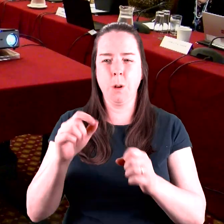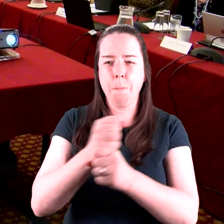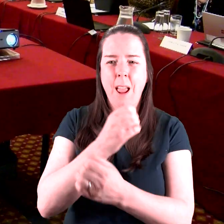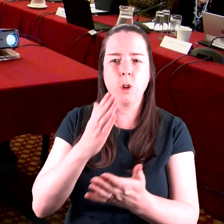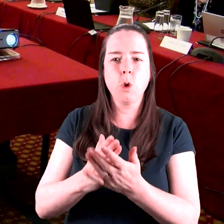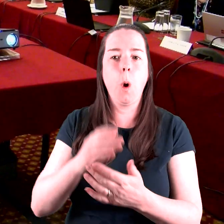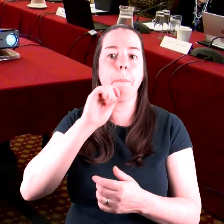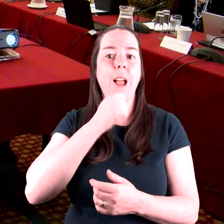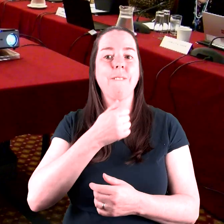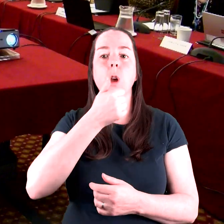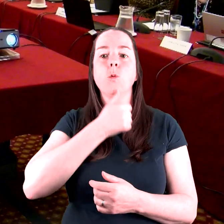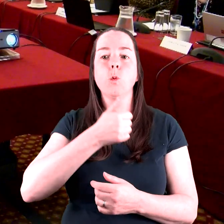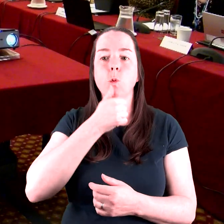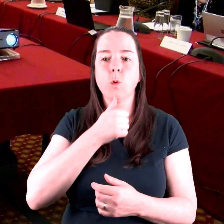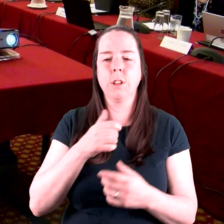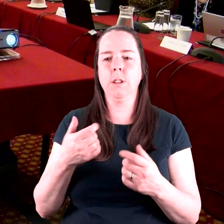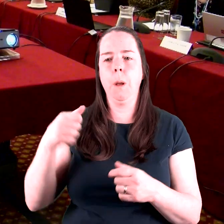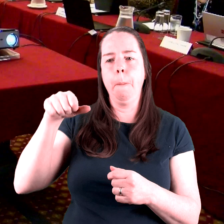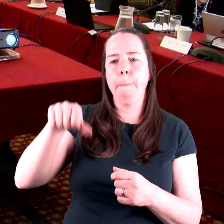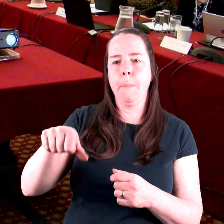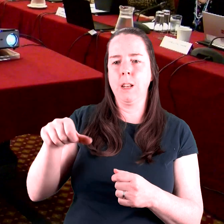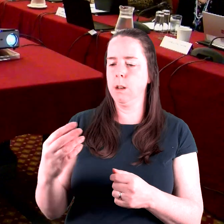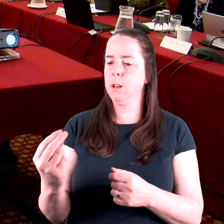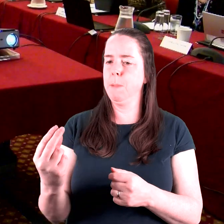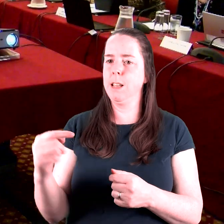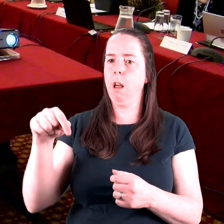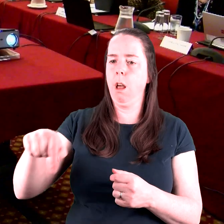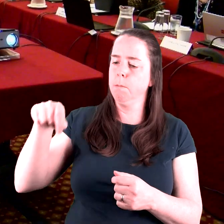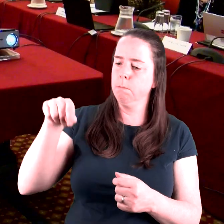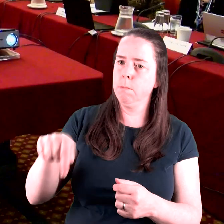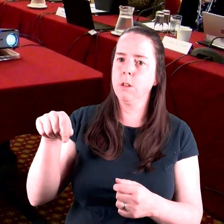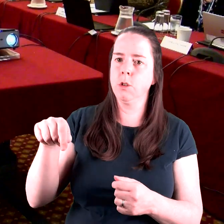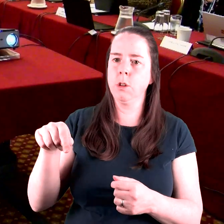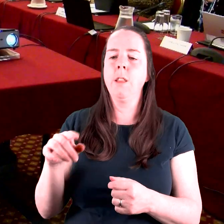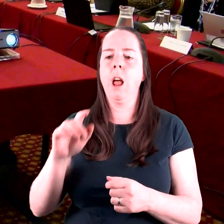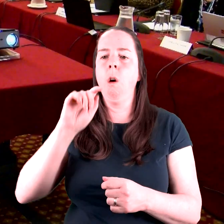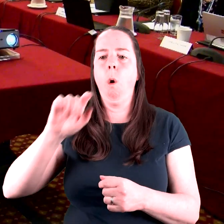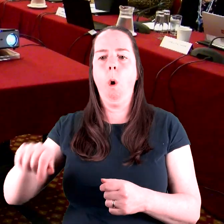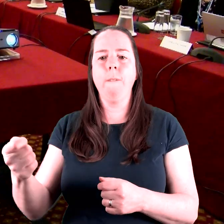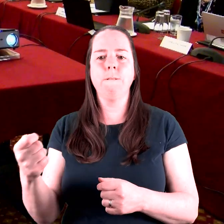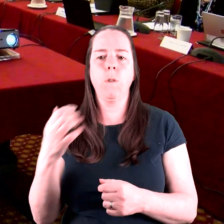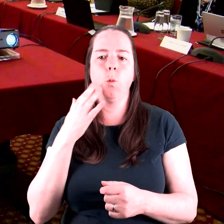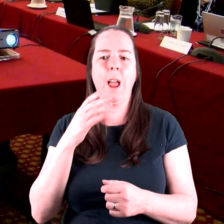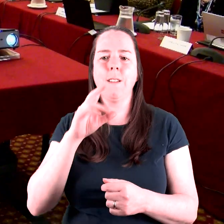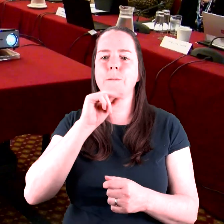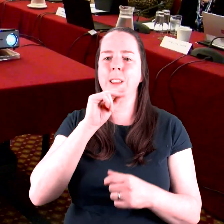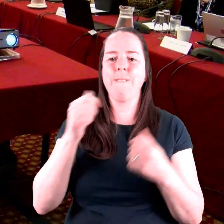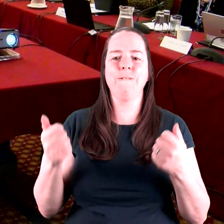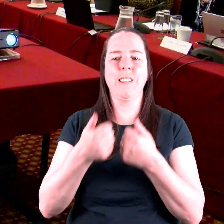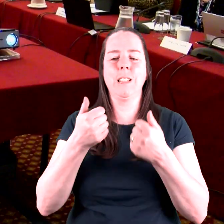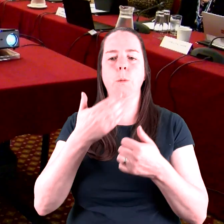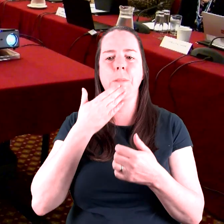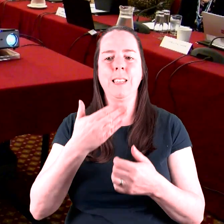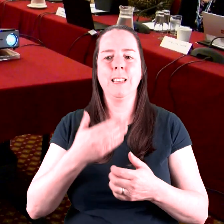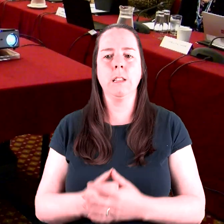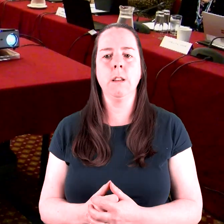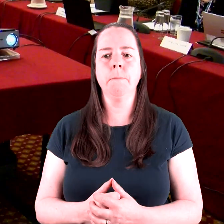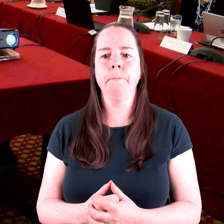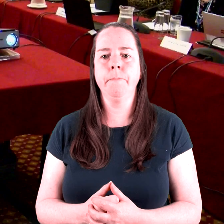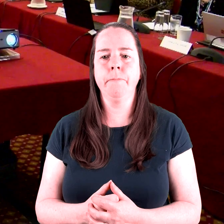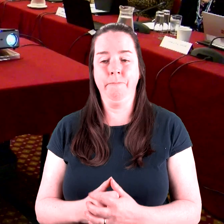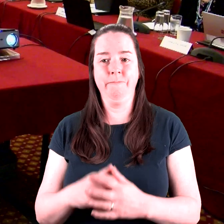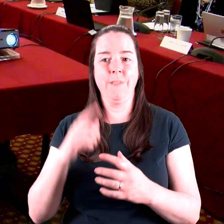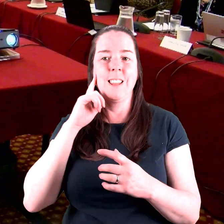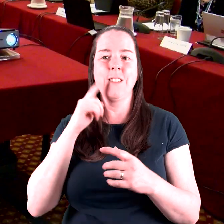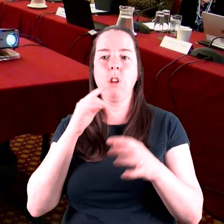sure that you use your microphone? So if you just push the button with the little speaker on, and could you turn it off when you have finished speaking,